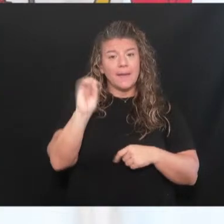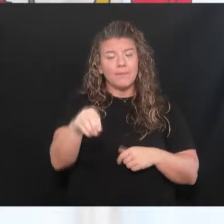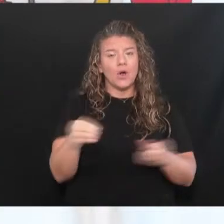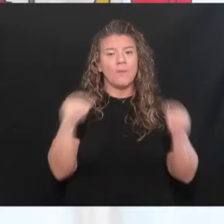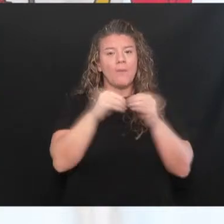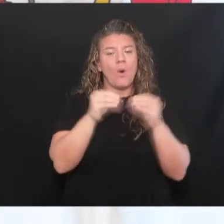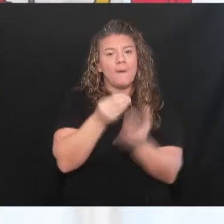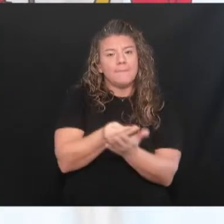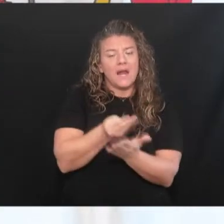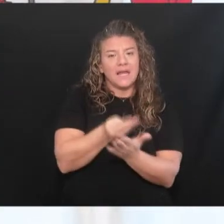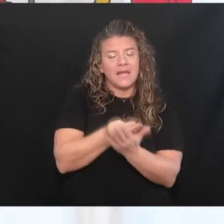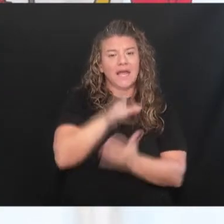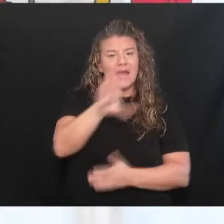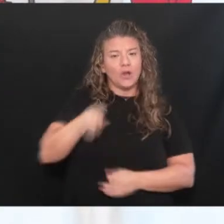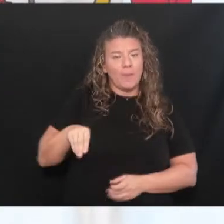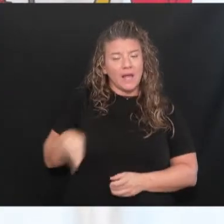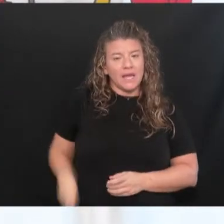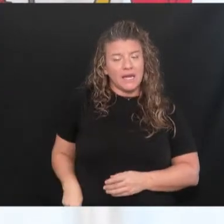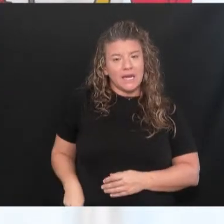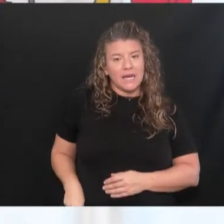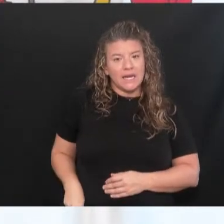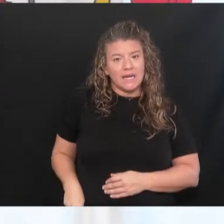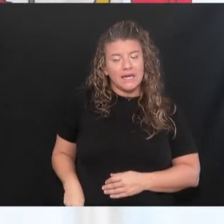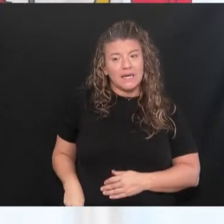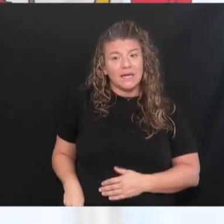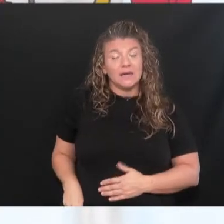dollars in your pocket,